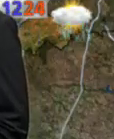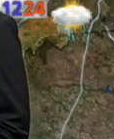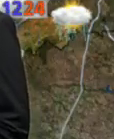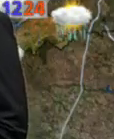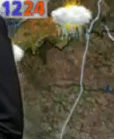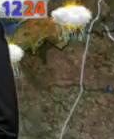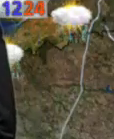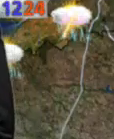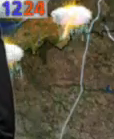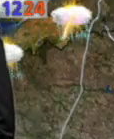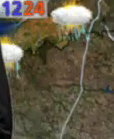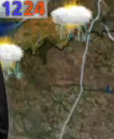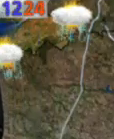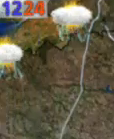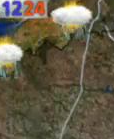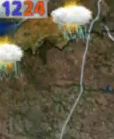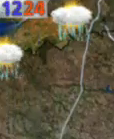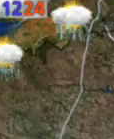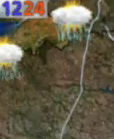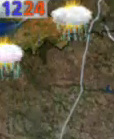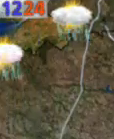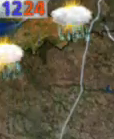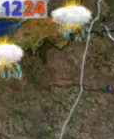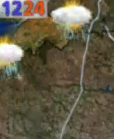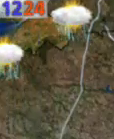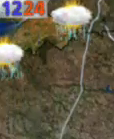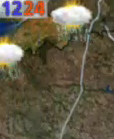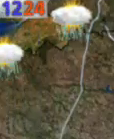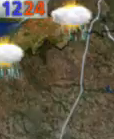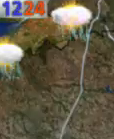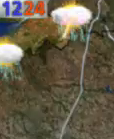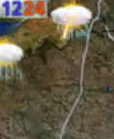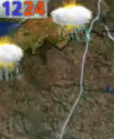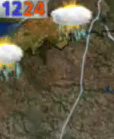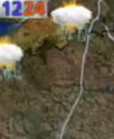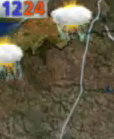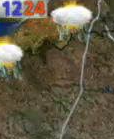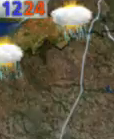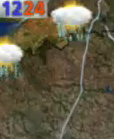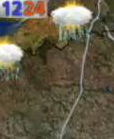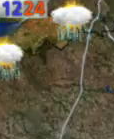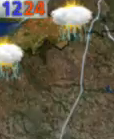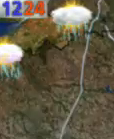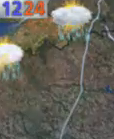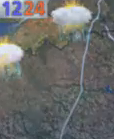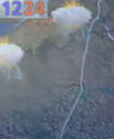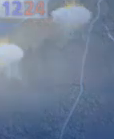ka Vryburg le teng hlokomela fela ho tlatlo o iphole fela ho saeng ka ba buisa bile bile akalo be tsokotso